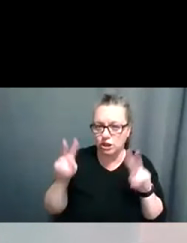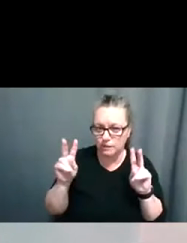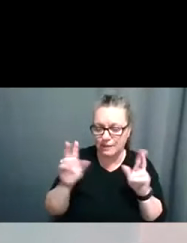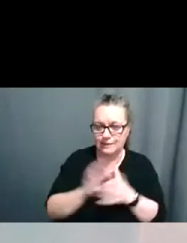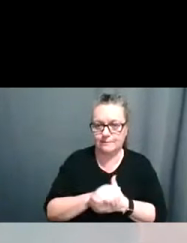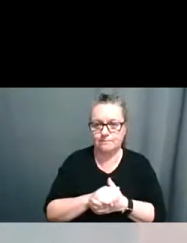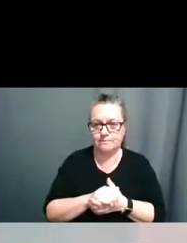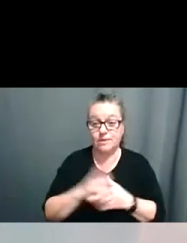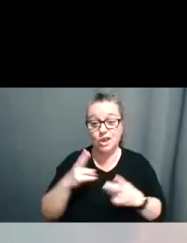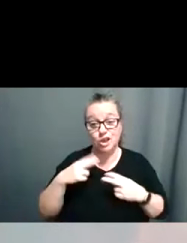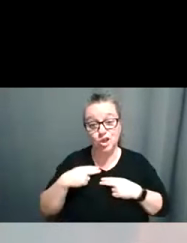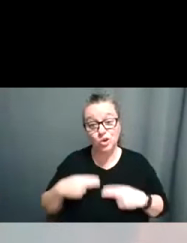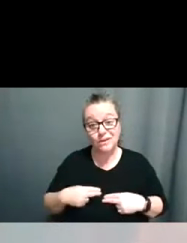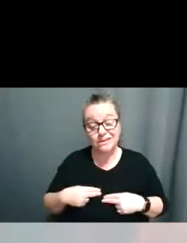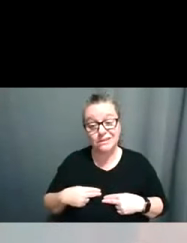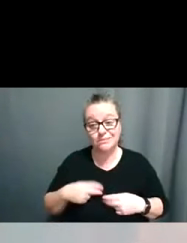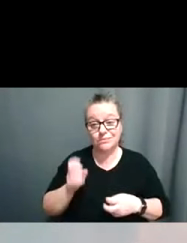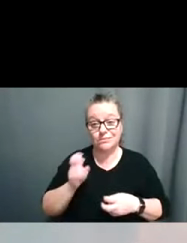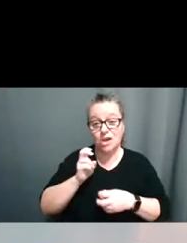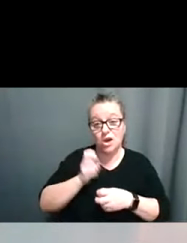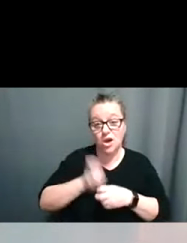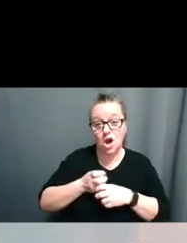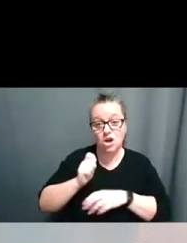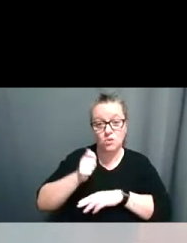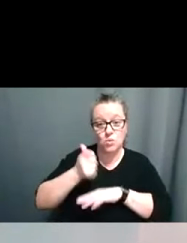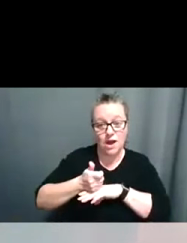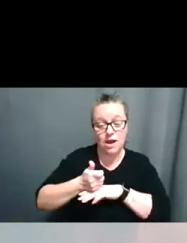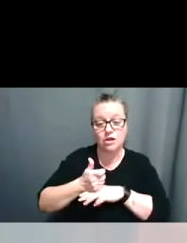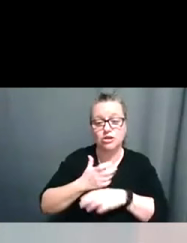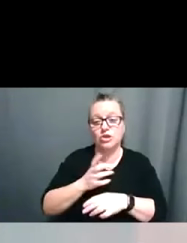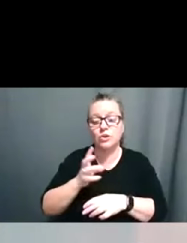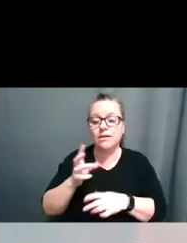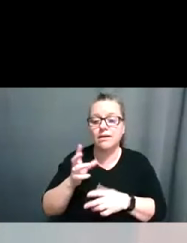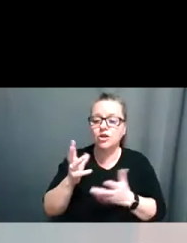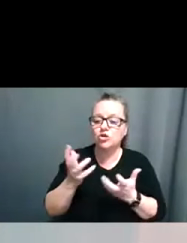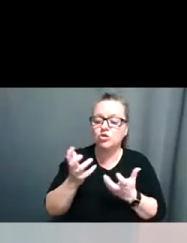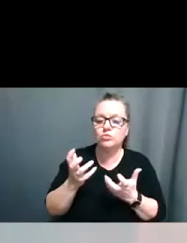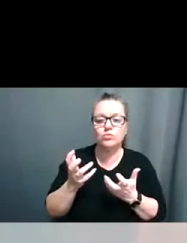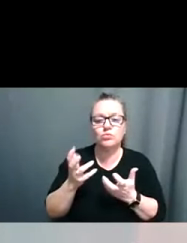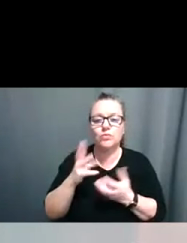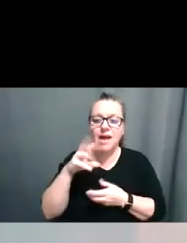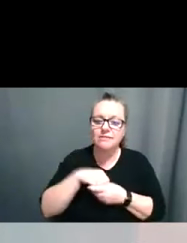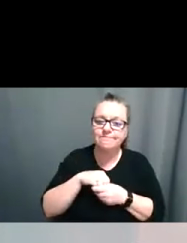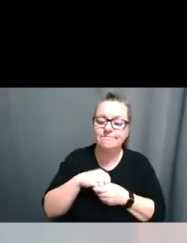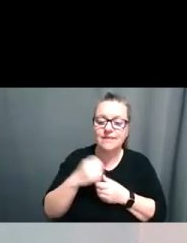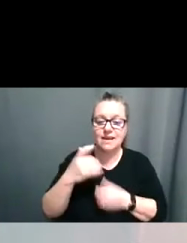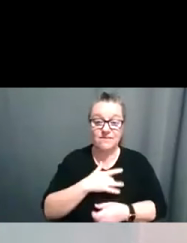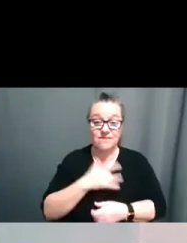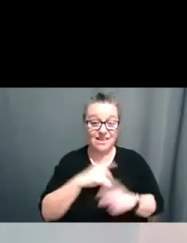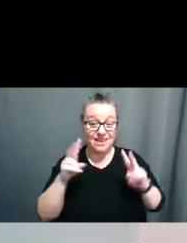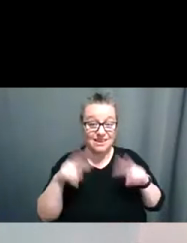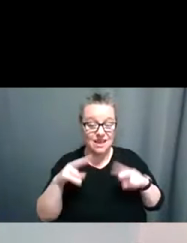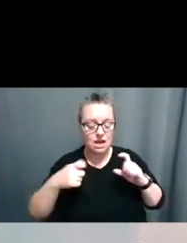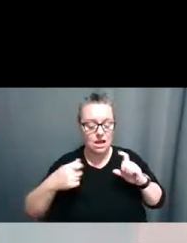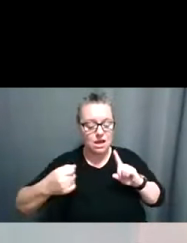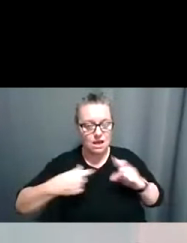Human beings are hardwired to crave acceptance and inclusion. And feeling judged quickly triggers our deep